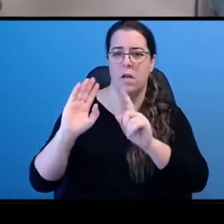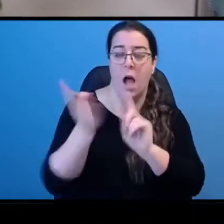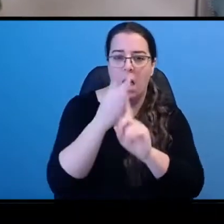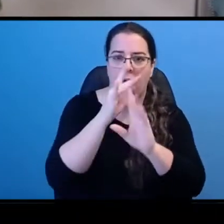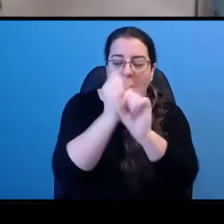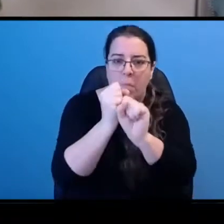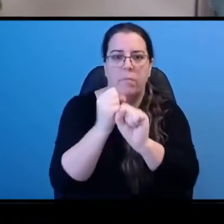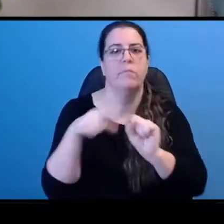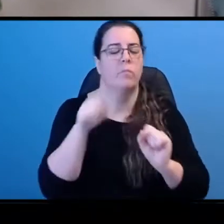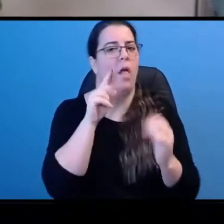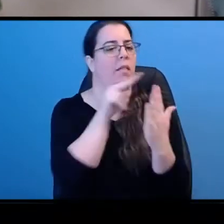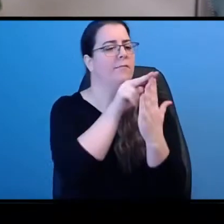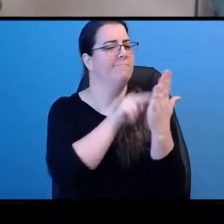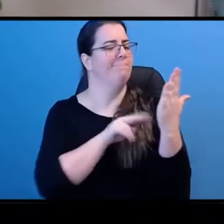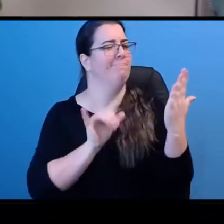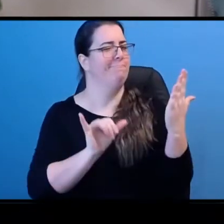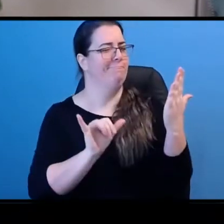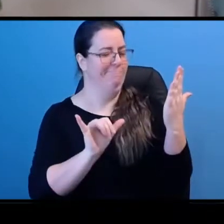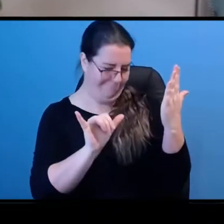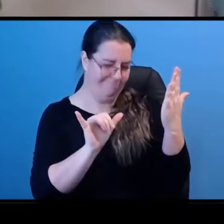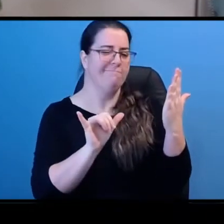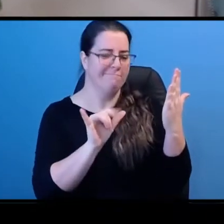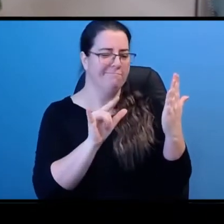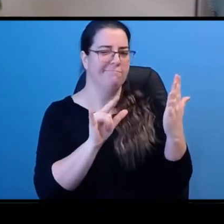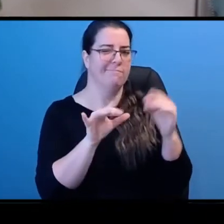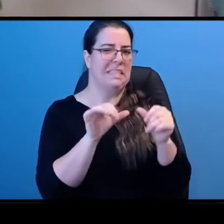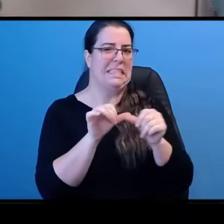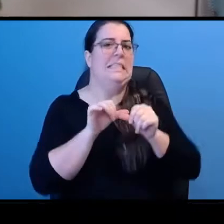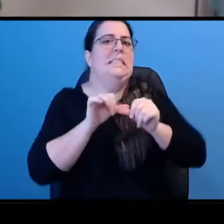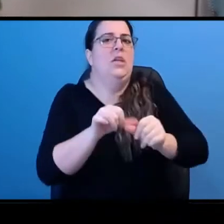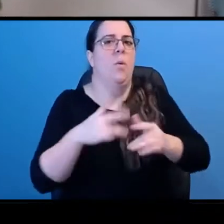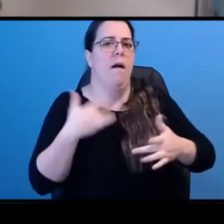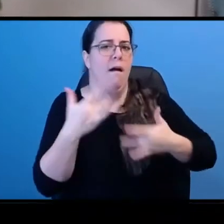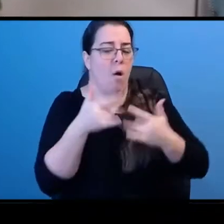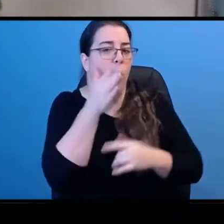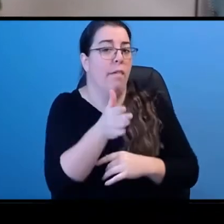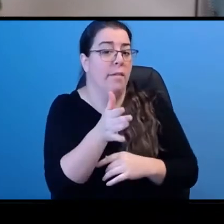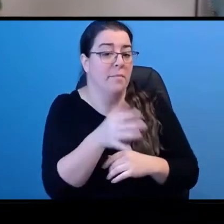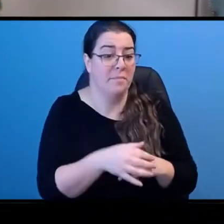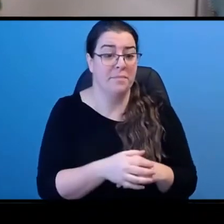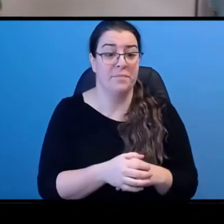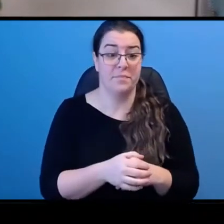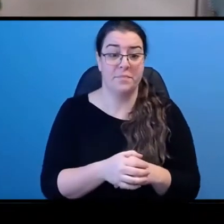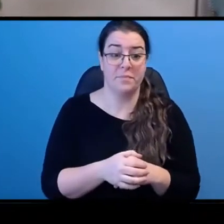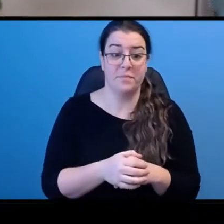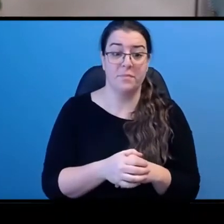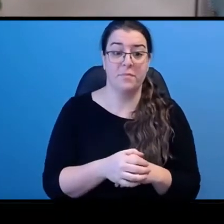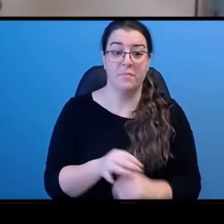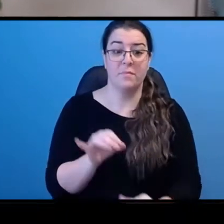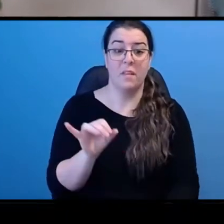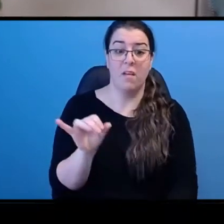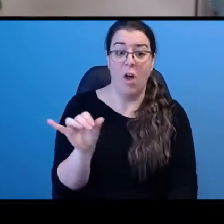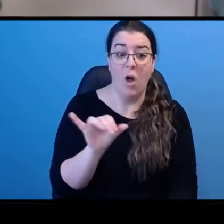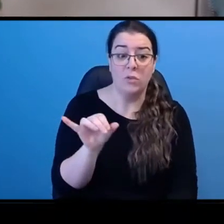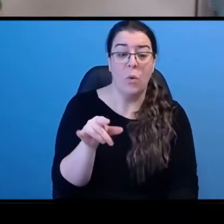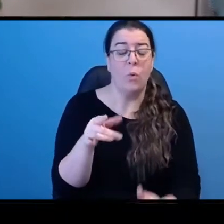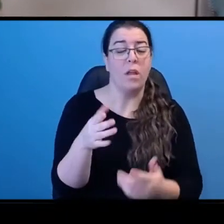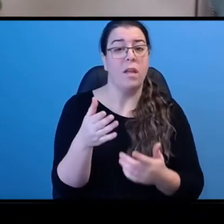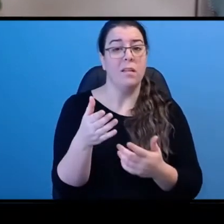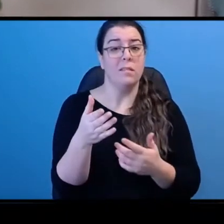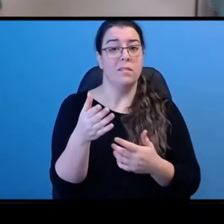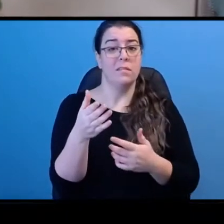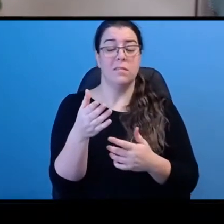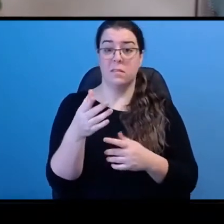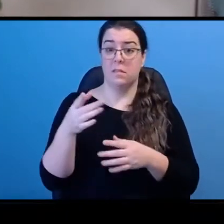a juror, and I think that this is kind of a cool thing to sort of think about, is you don't really know who's looking at your